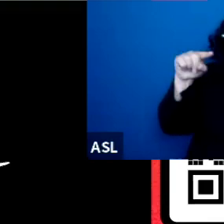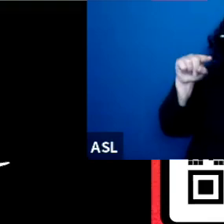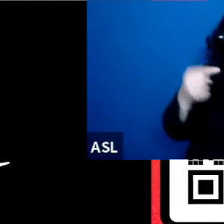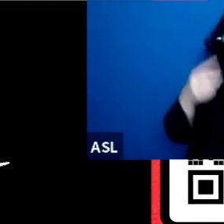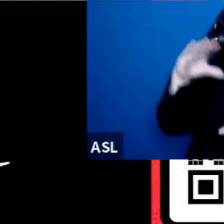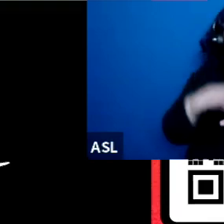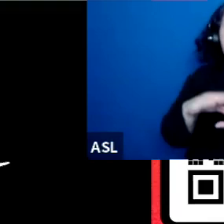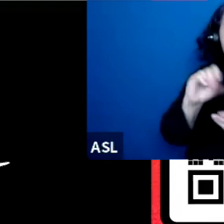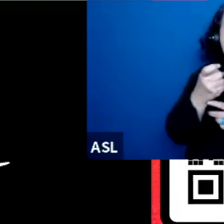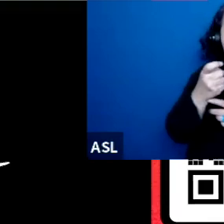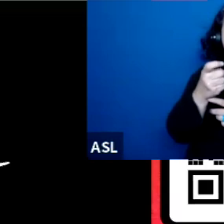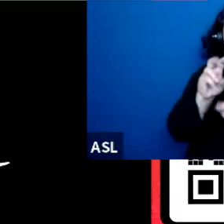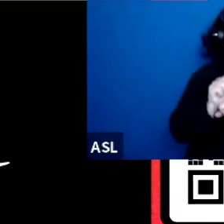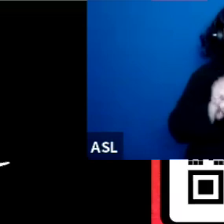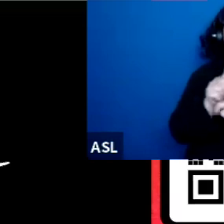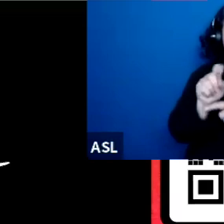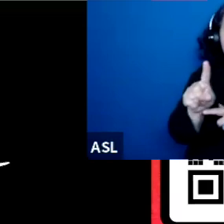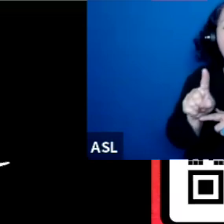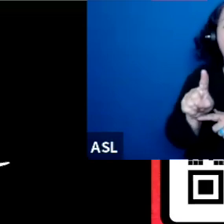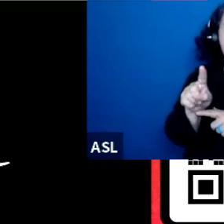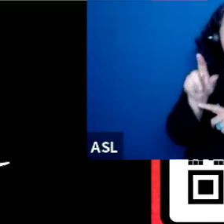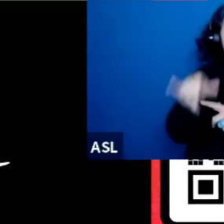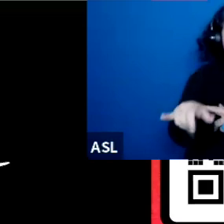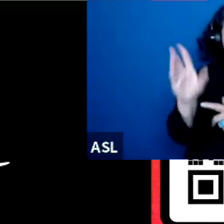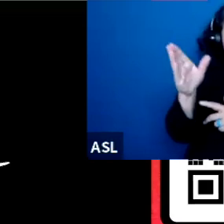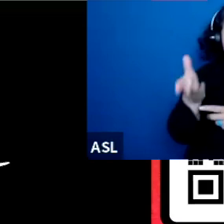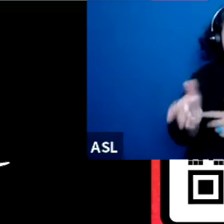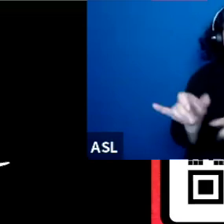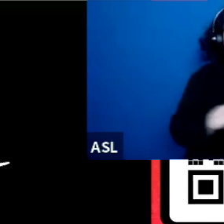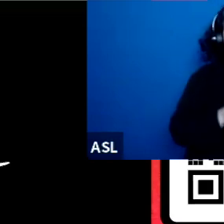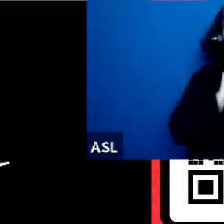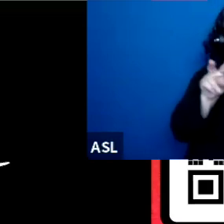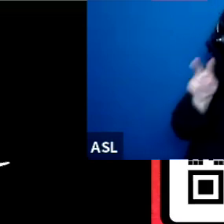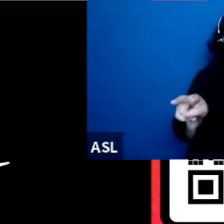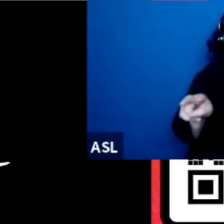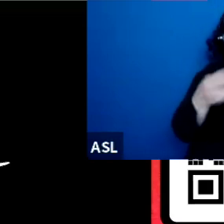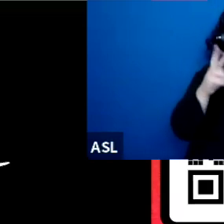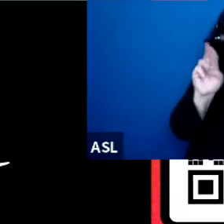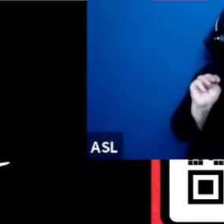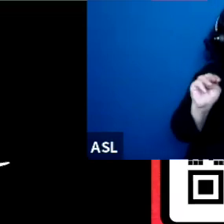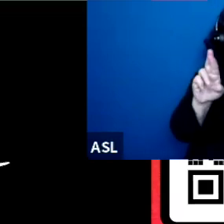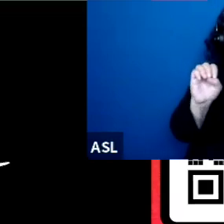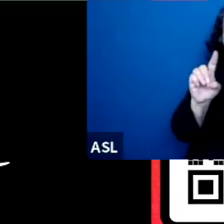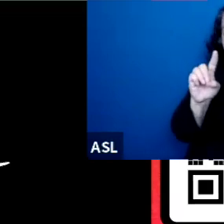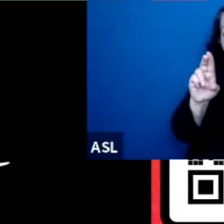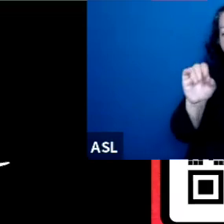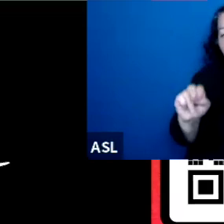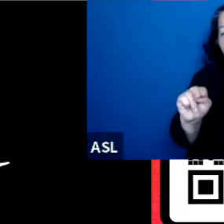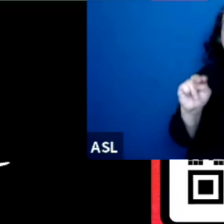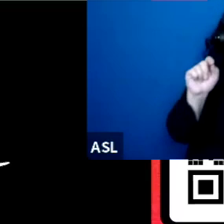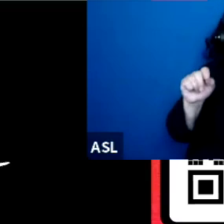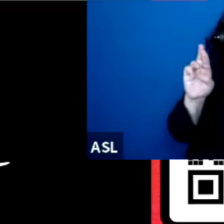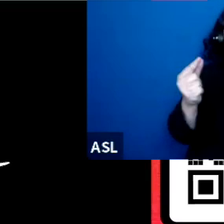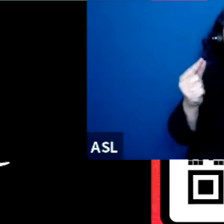you go to harmreduction.org, you'll find tons of publications and resources. So yeah, we'd love for you to check it